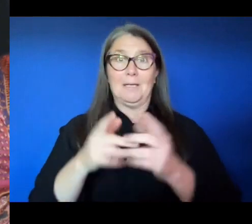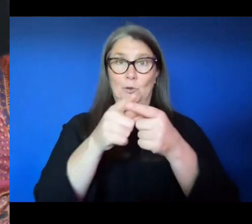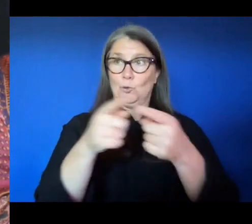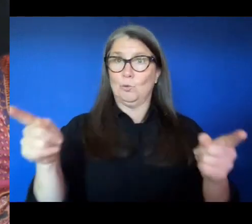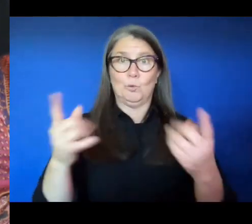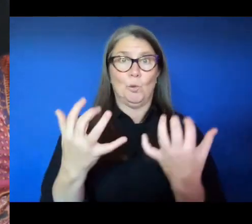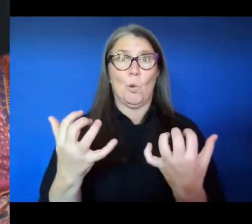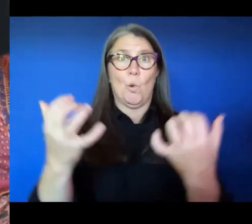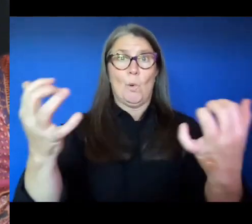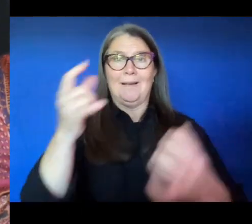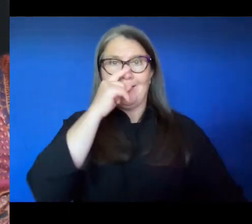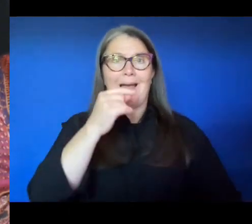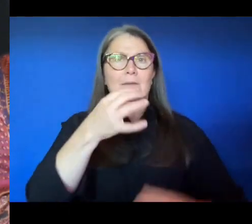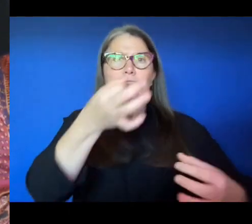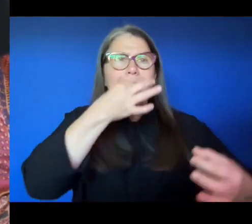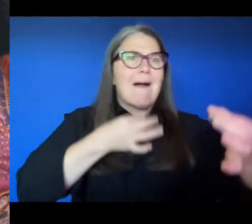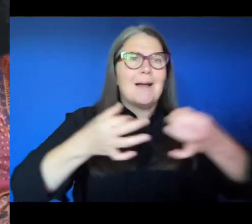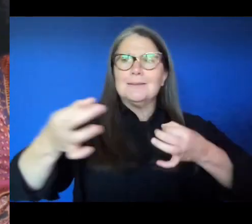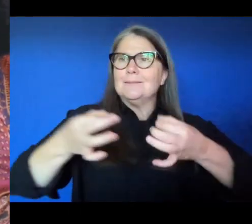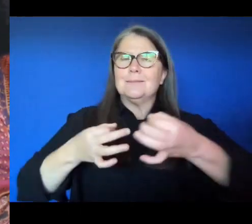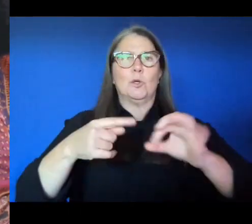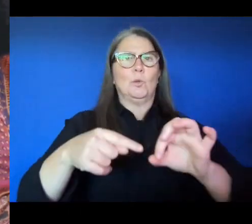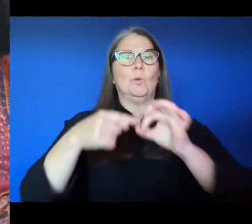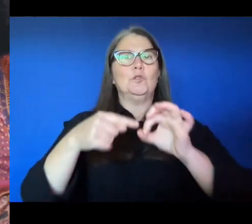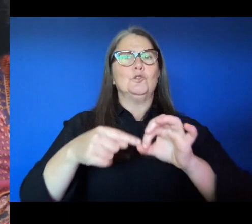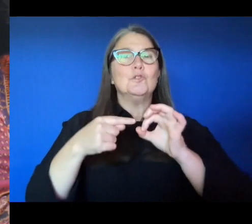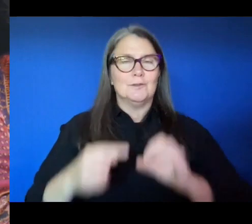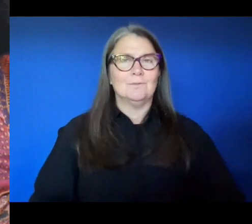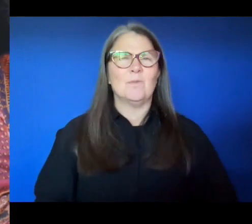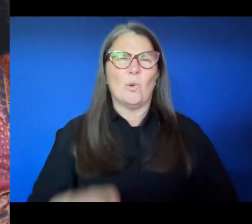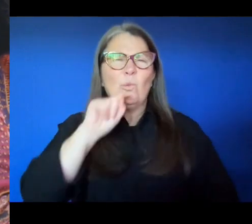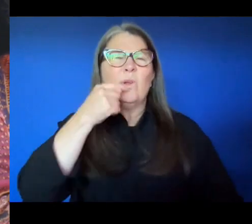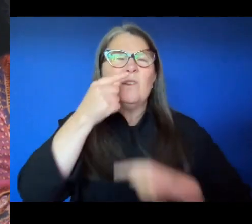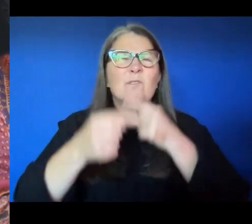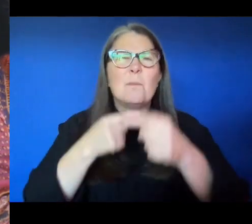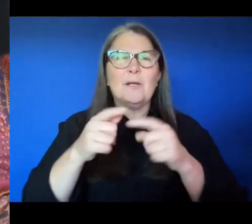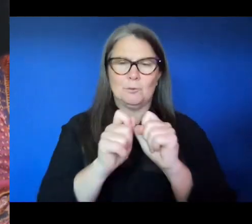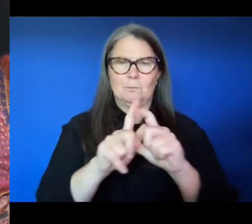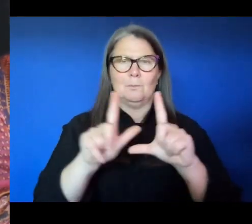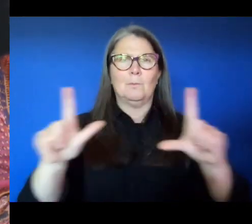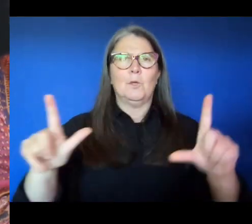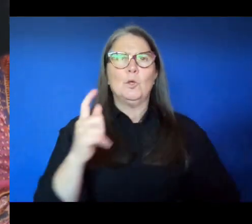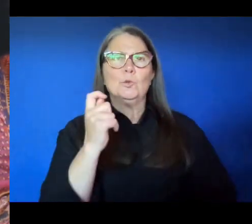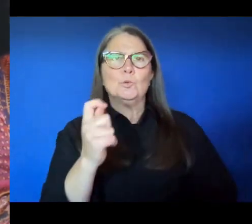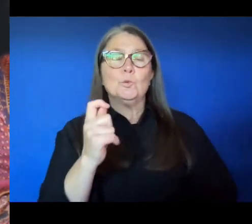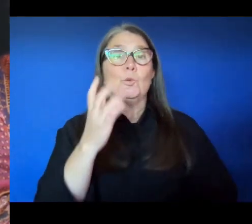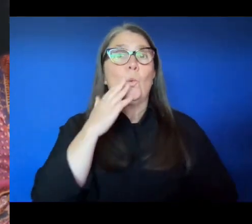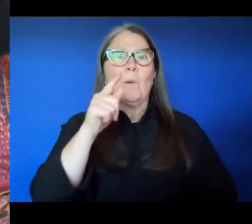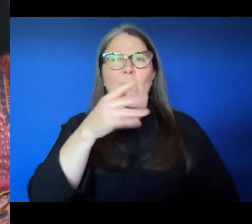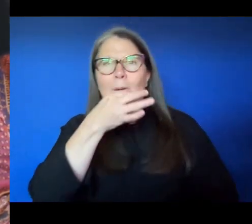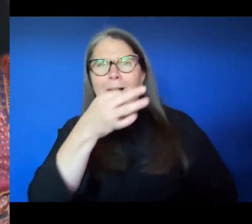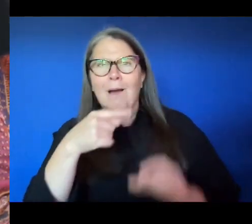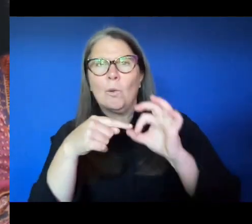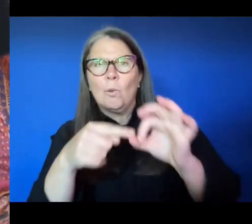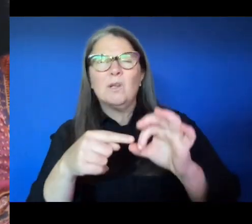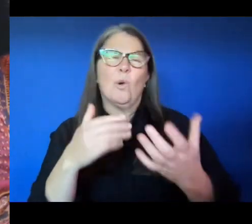shortly, and not that we expect otherwise, but we know that all questions asked will be respectful of the artists, their